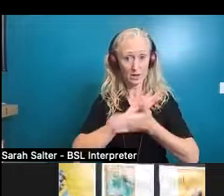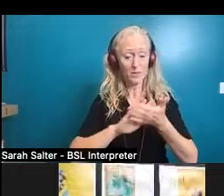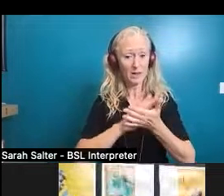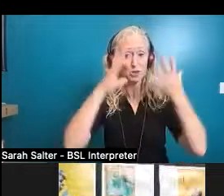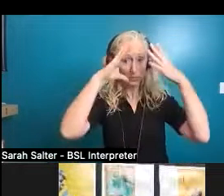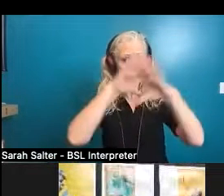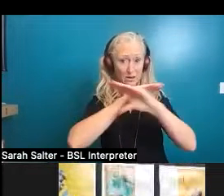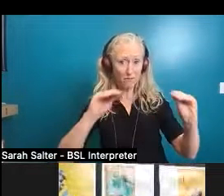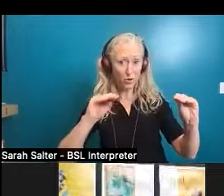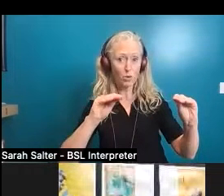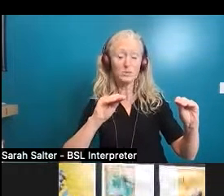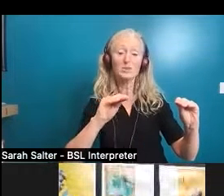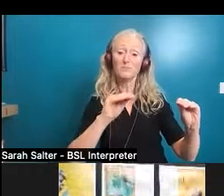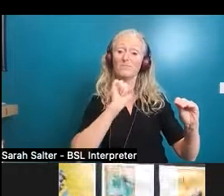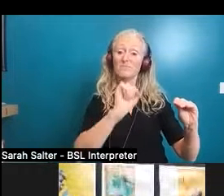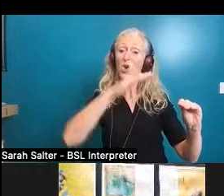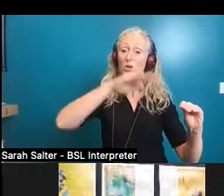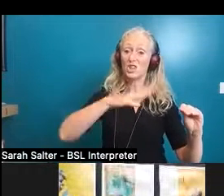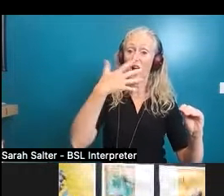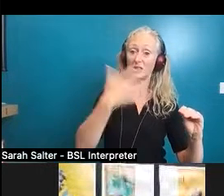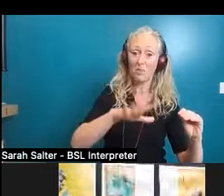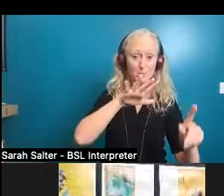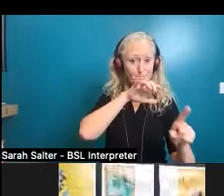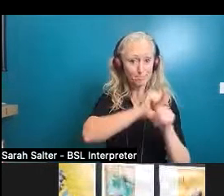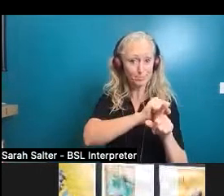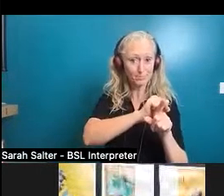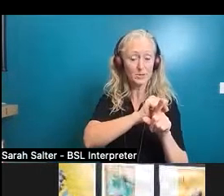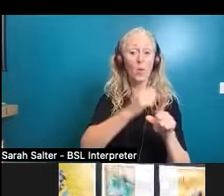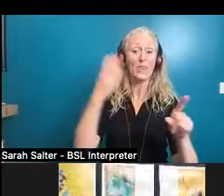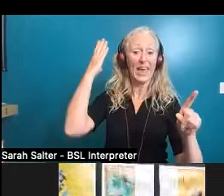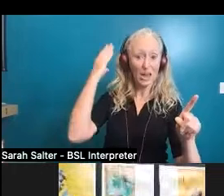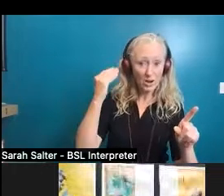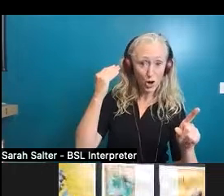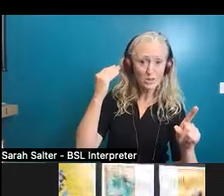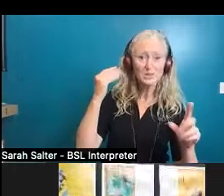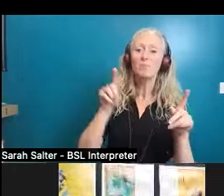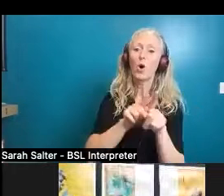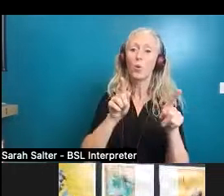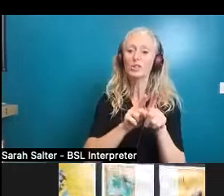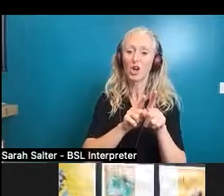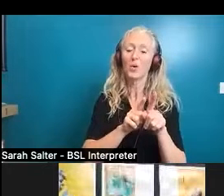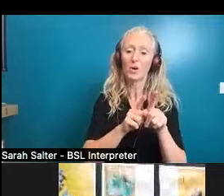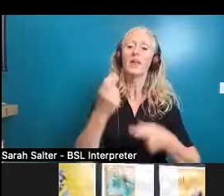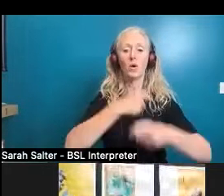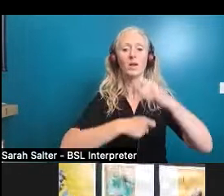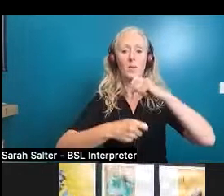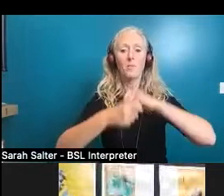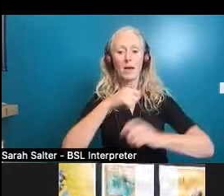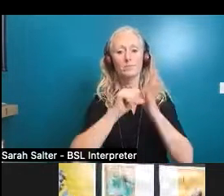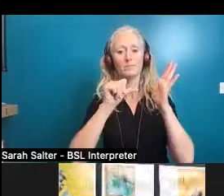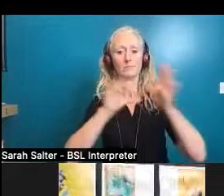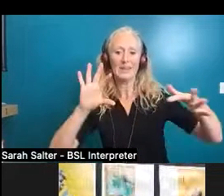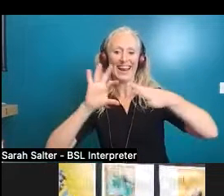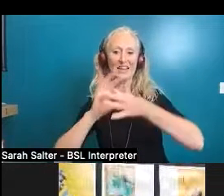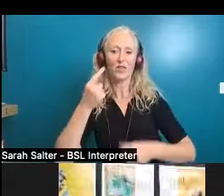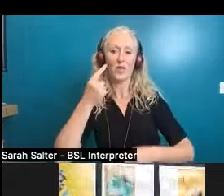develop sight problems too. And so I'm now quite commonly getting referrals from my genetics colleagues